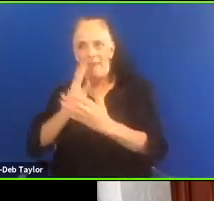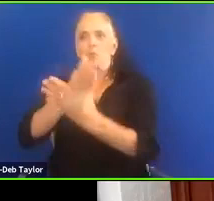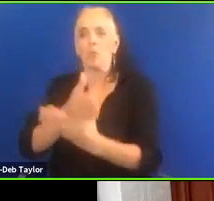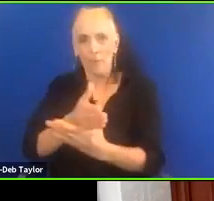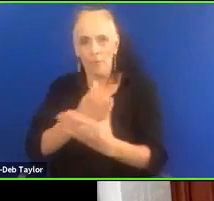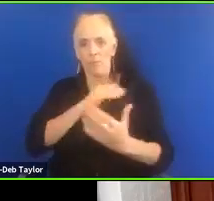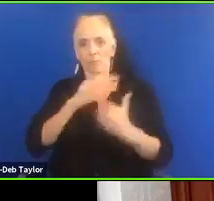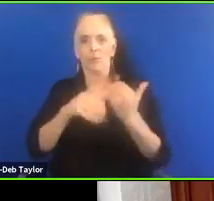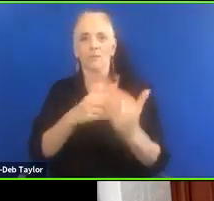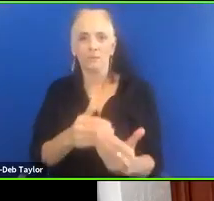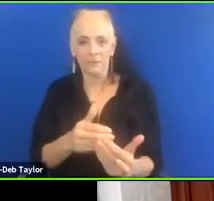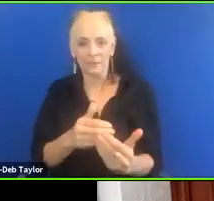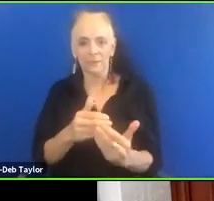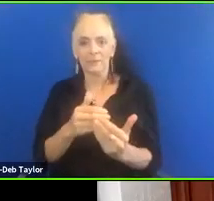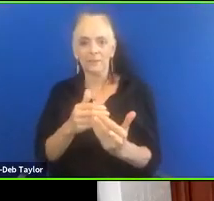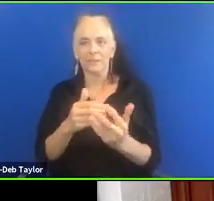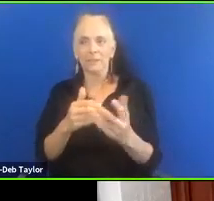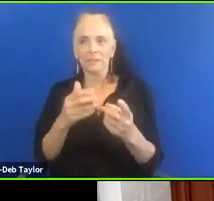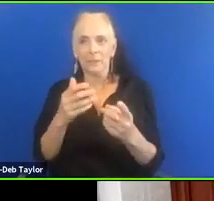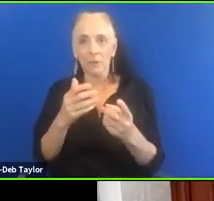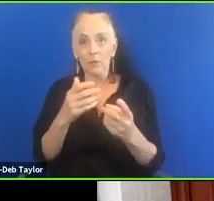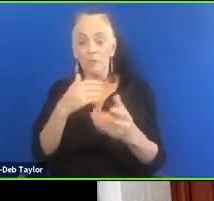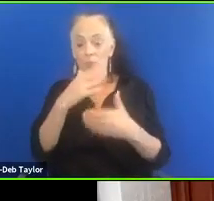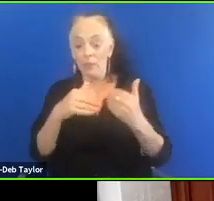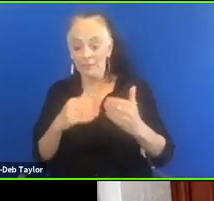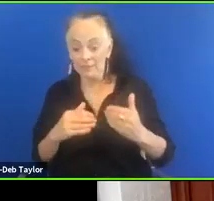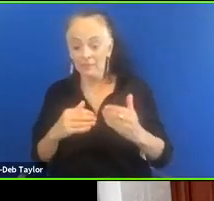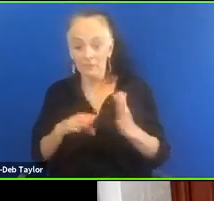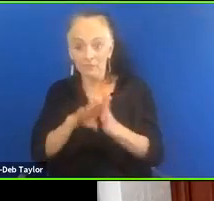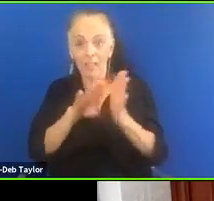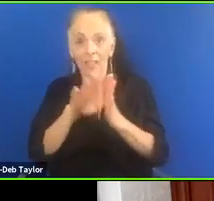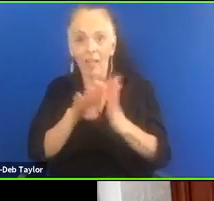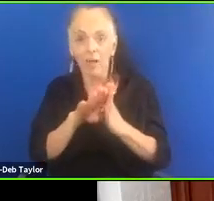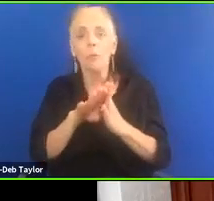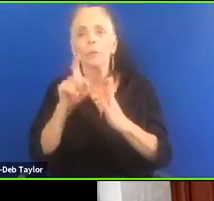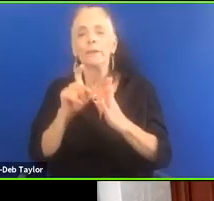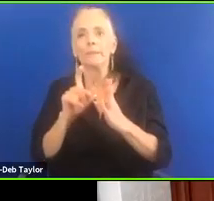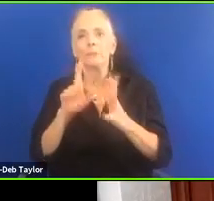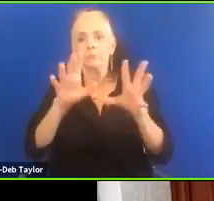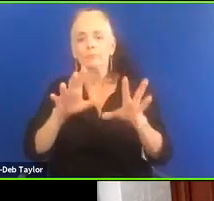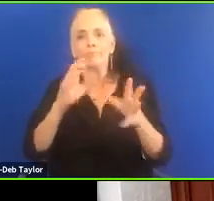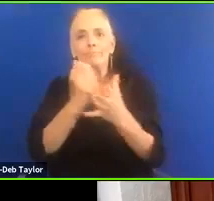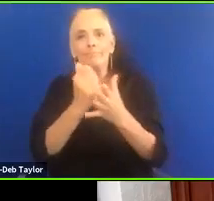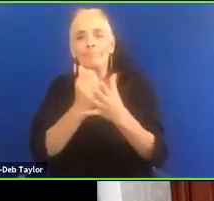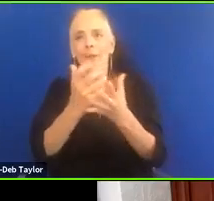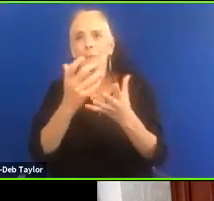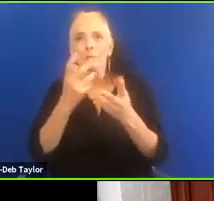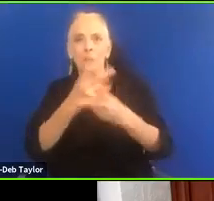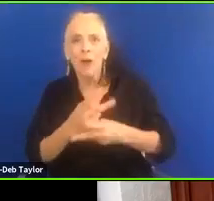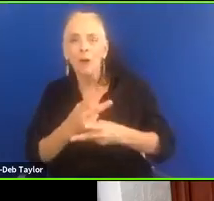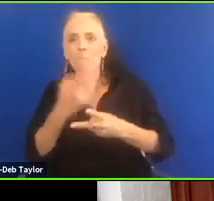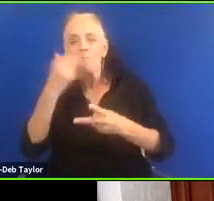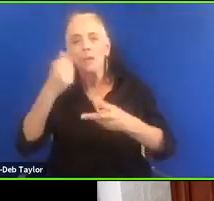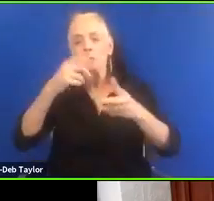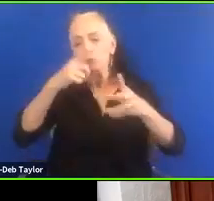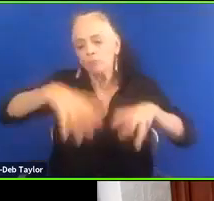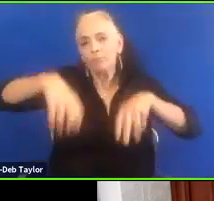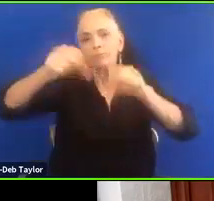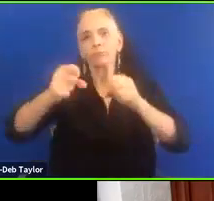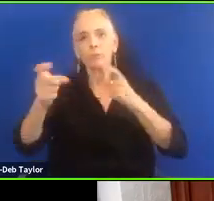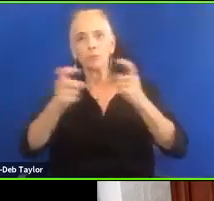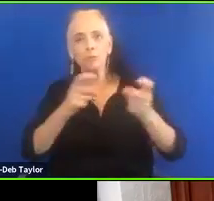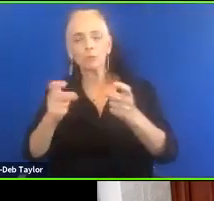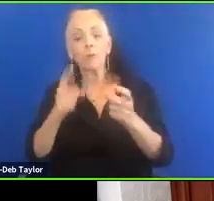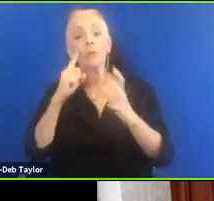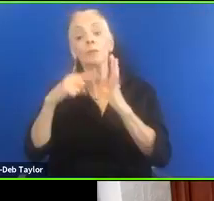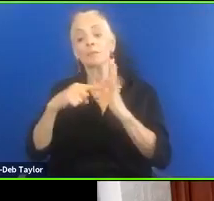to be and who controls them. The way a healthcare system that was predicated on